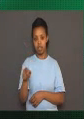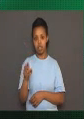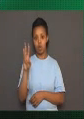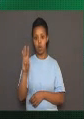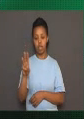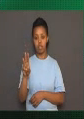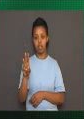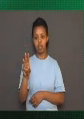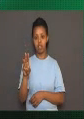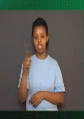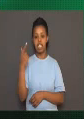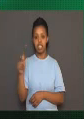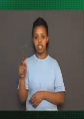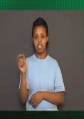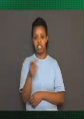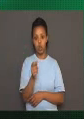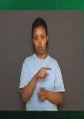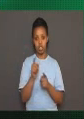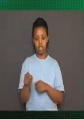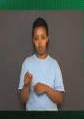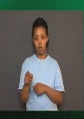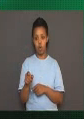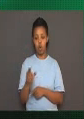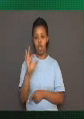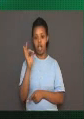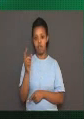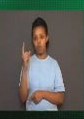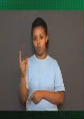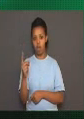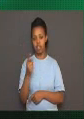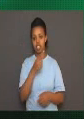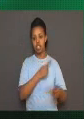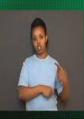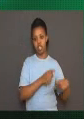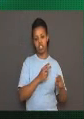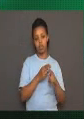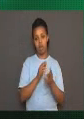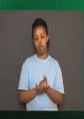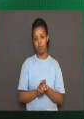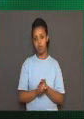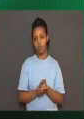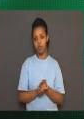green seeds is called the F1 generation.